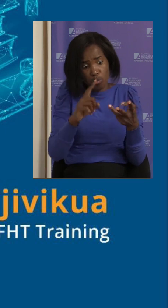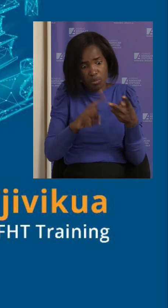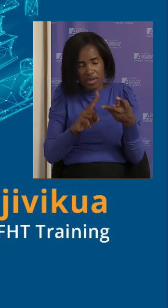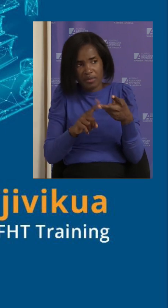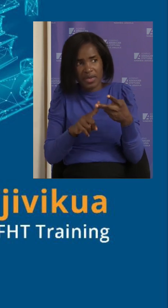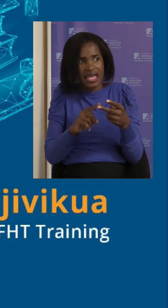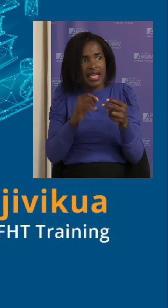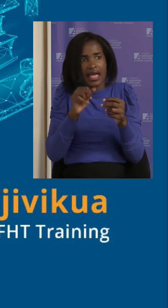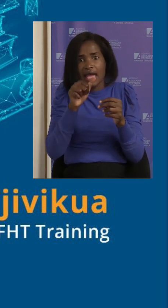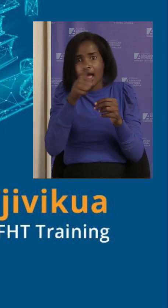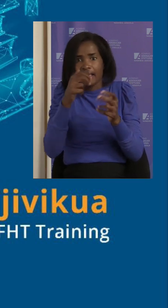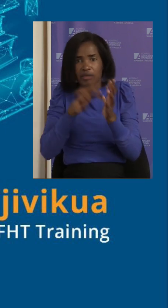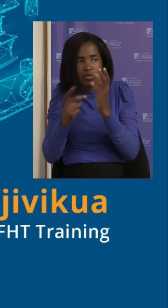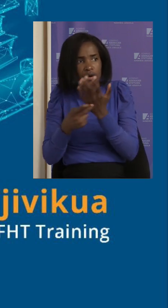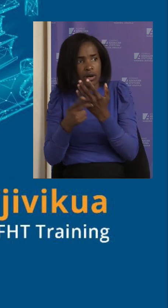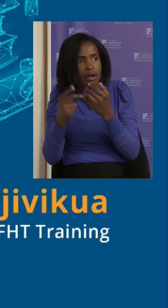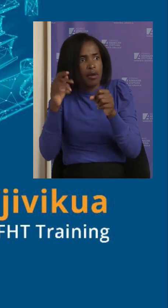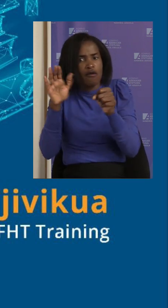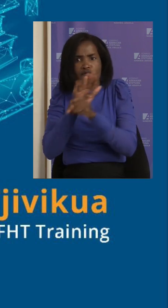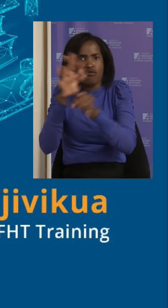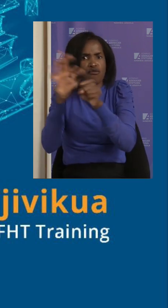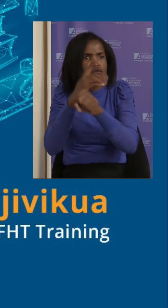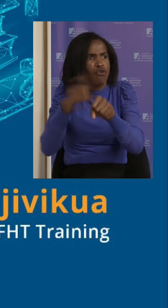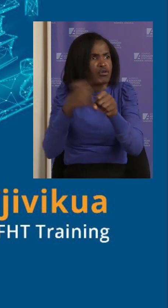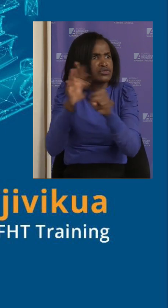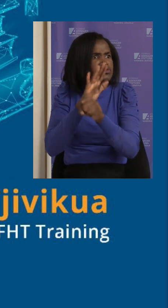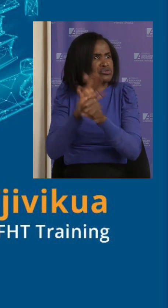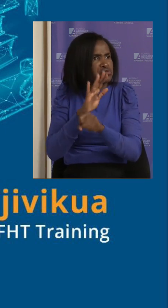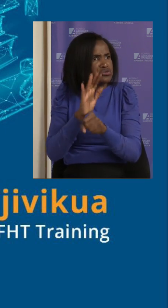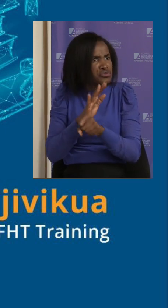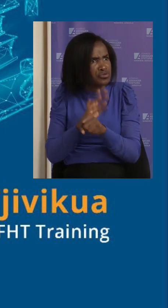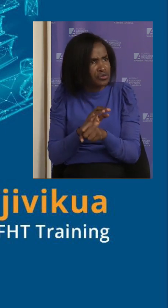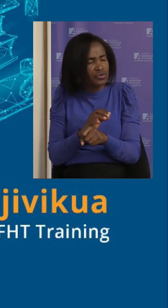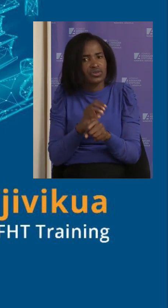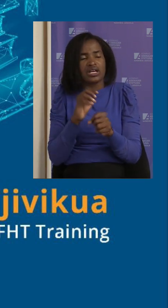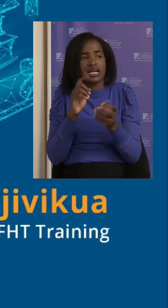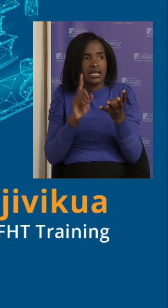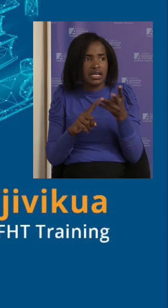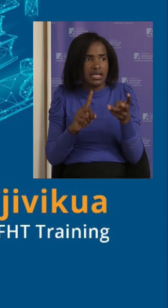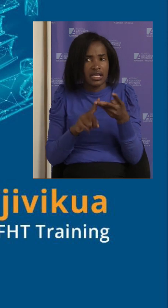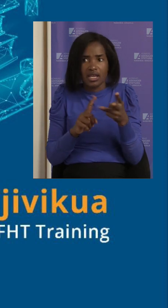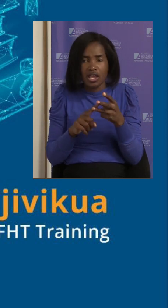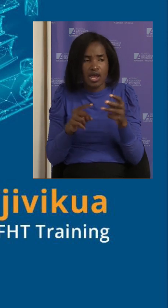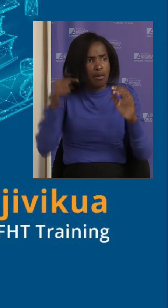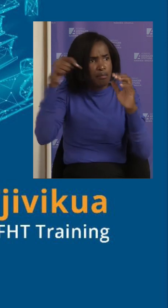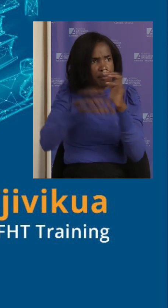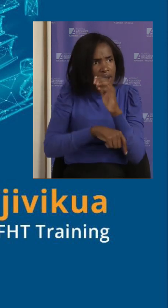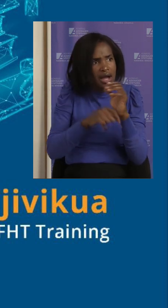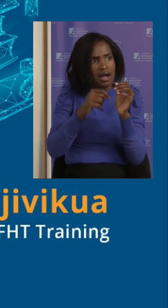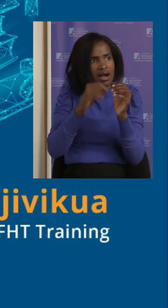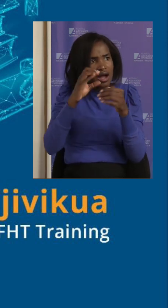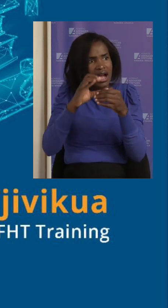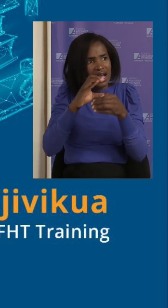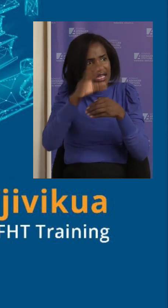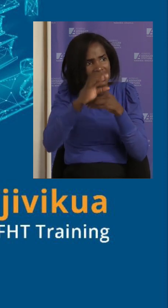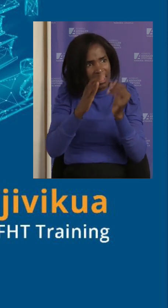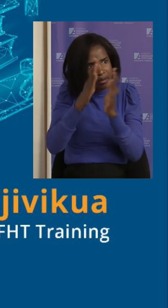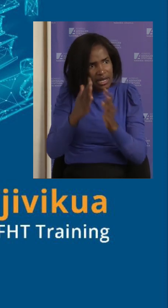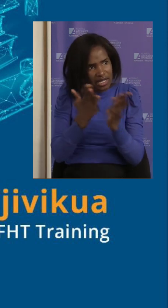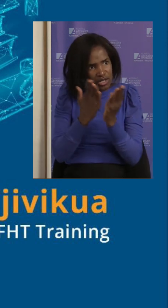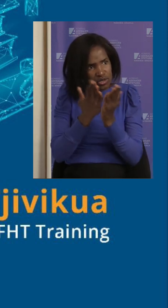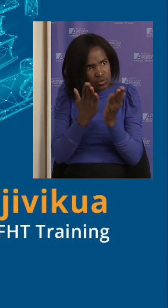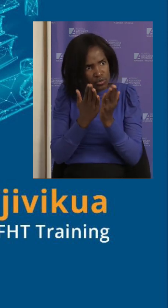of space in certain programs at university, D, lack of comprehensive introduction to career planning at school level, E,